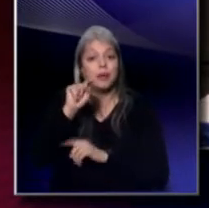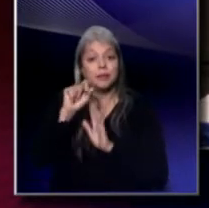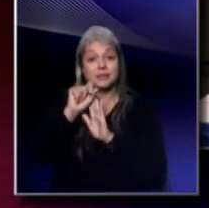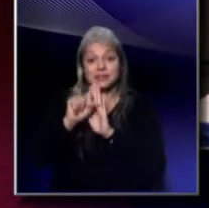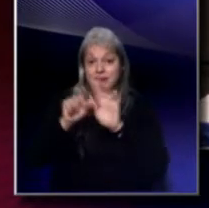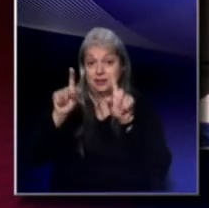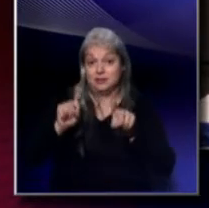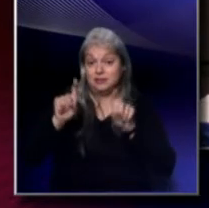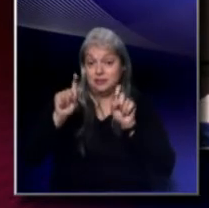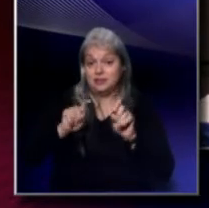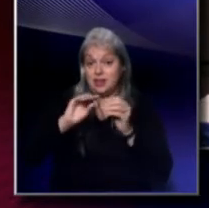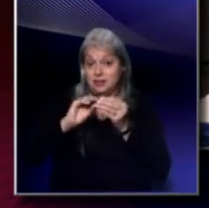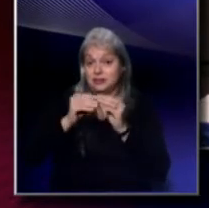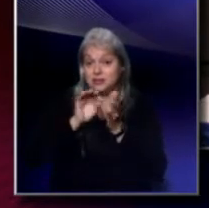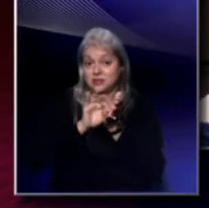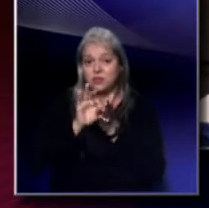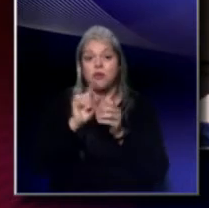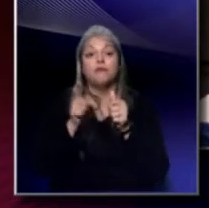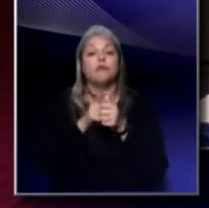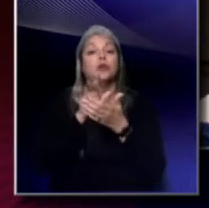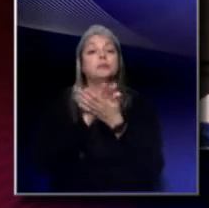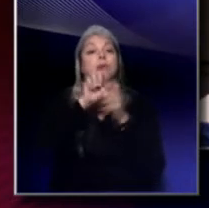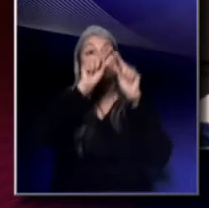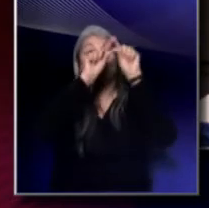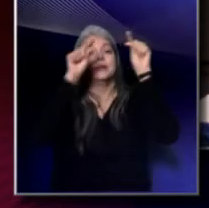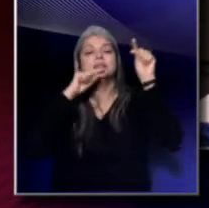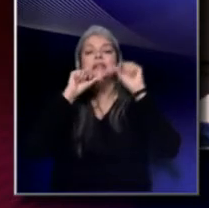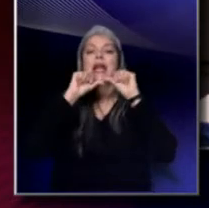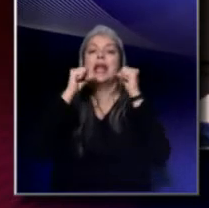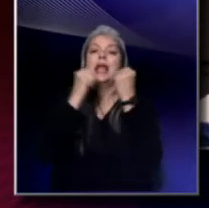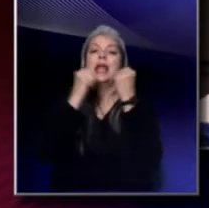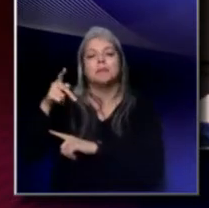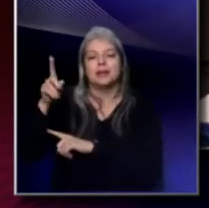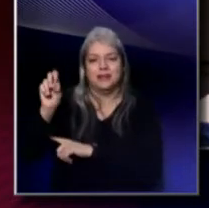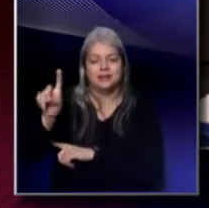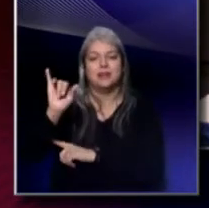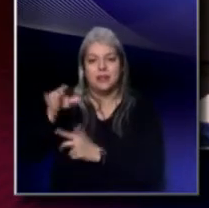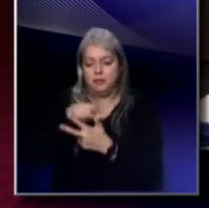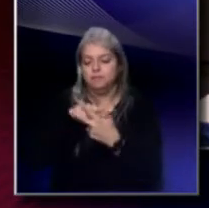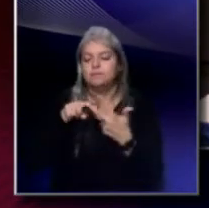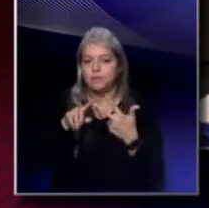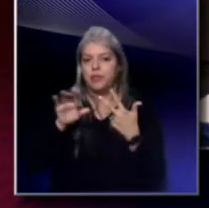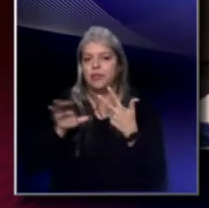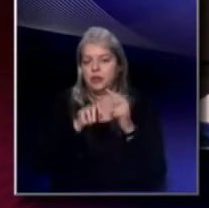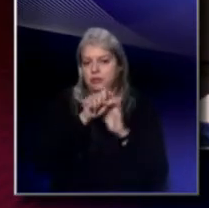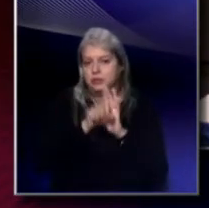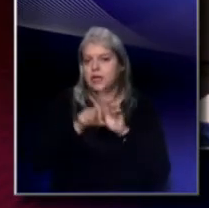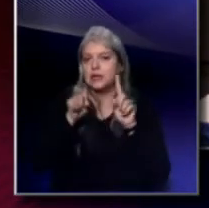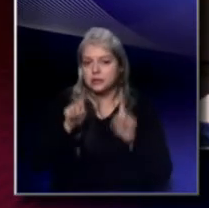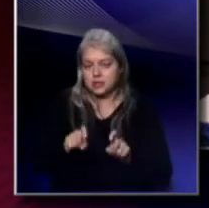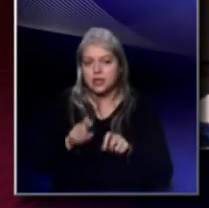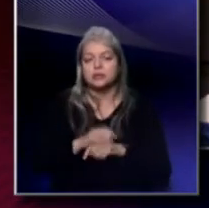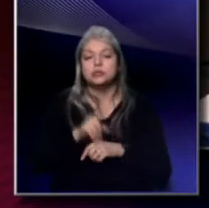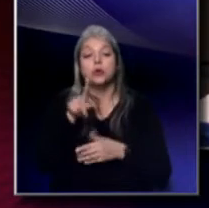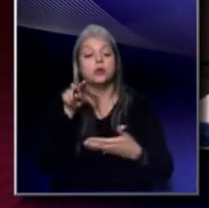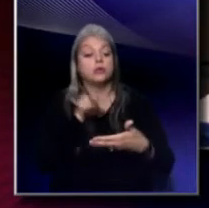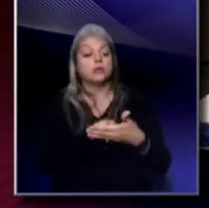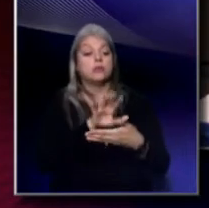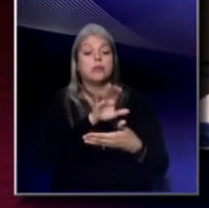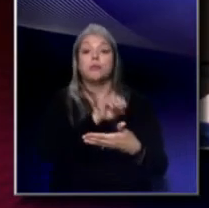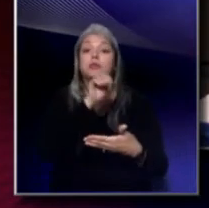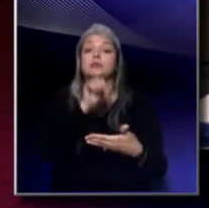that first sheet that says agency-wide. This is really, and this provides a percentage of